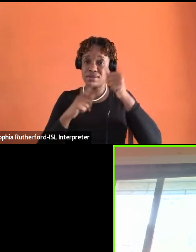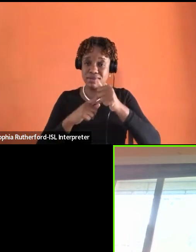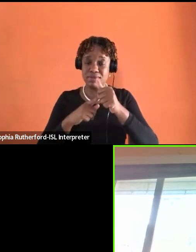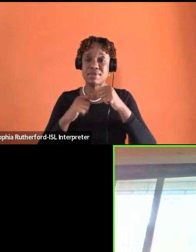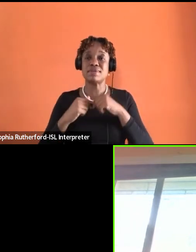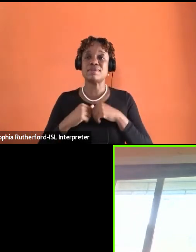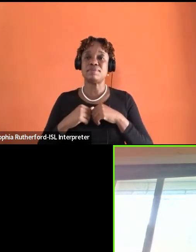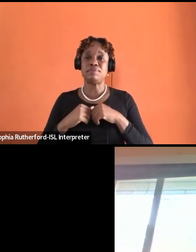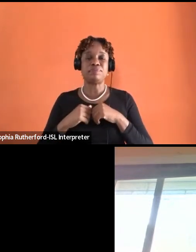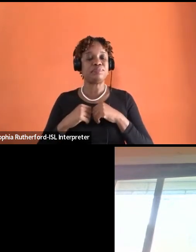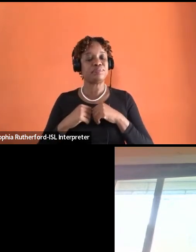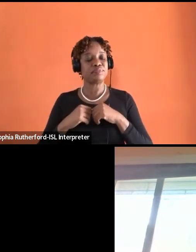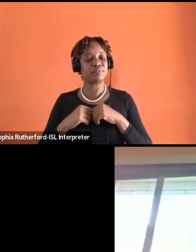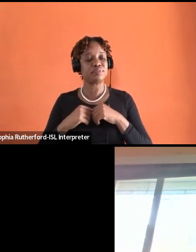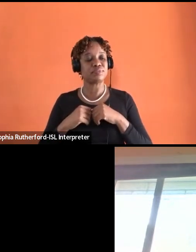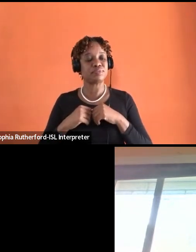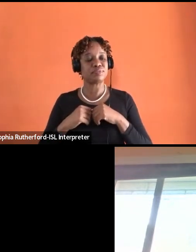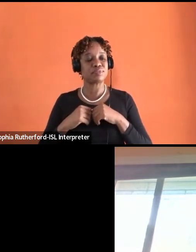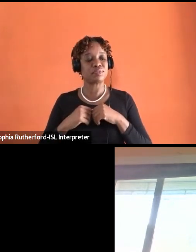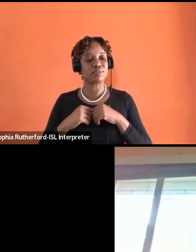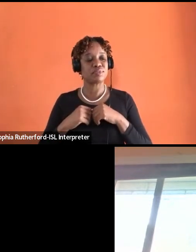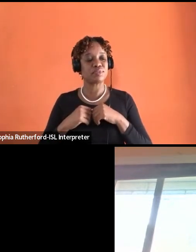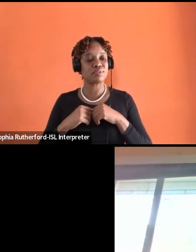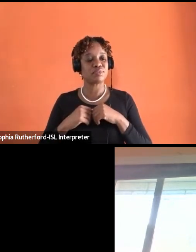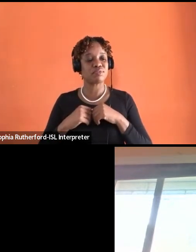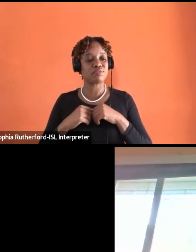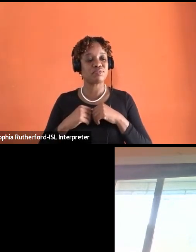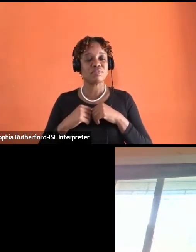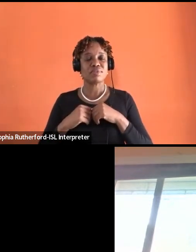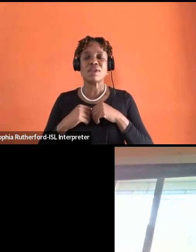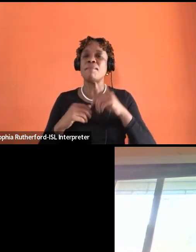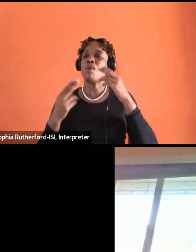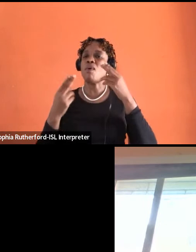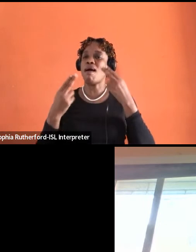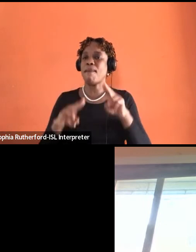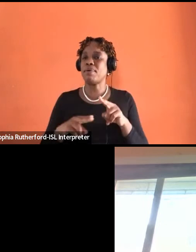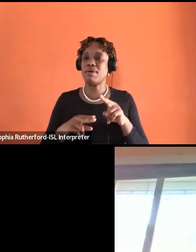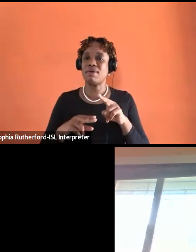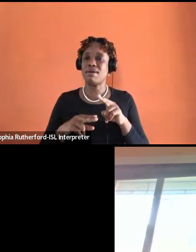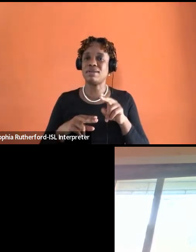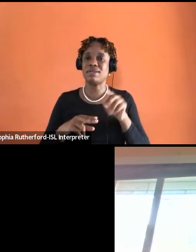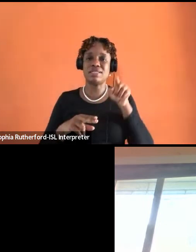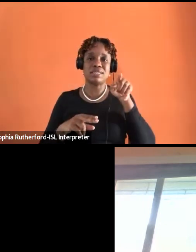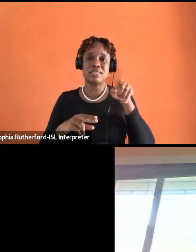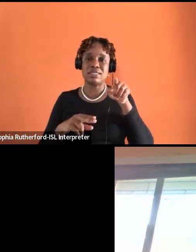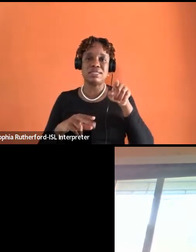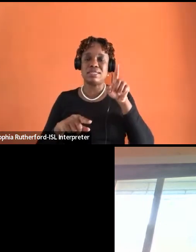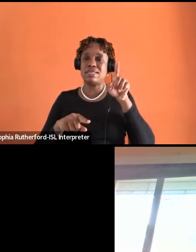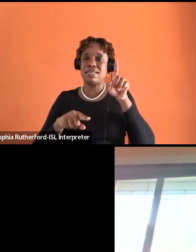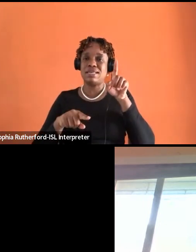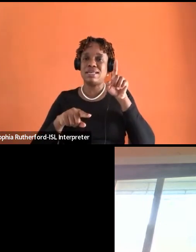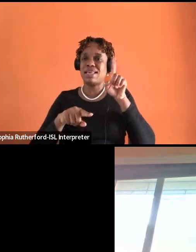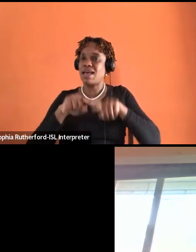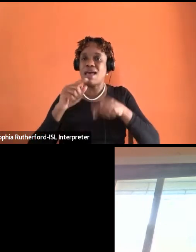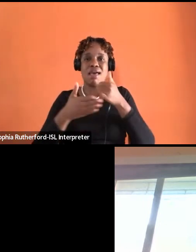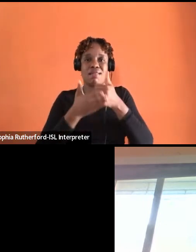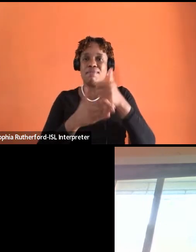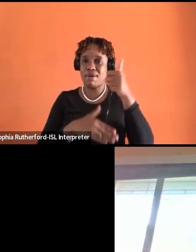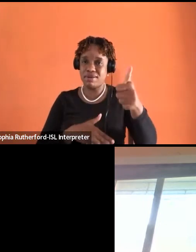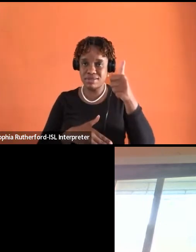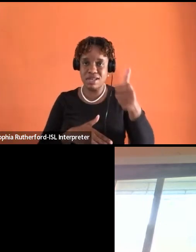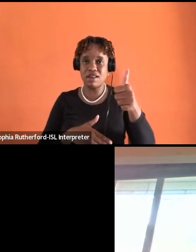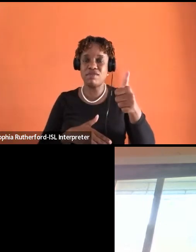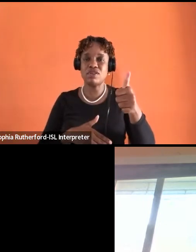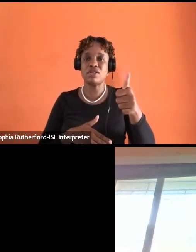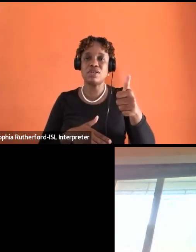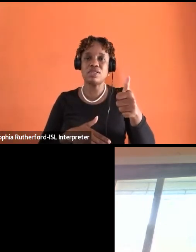administration got this little girl who hardly could help herself, and they passed her on to my class.